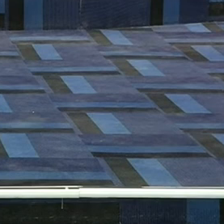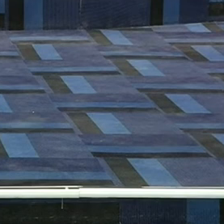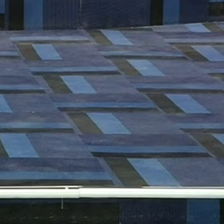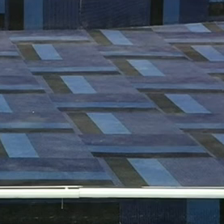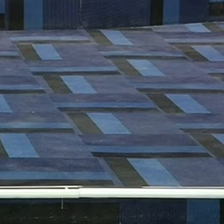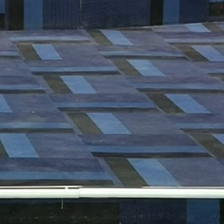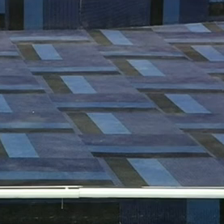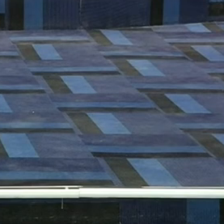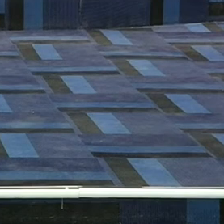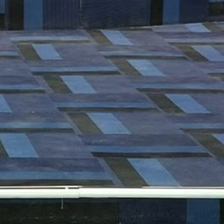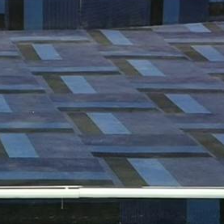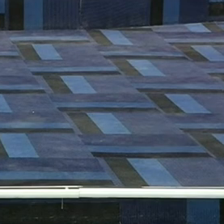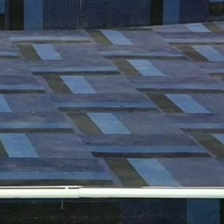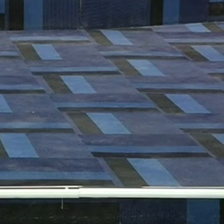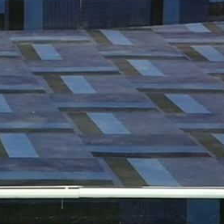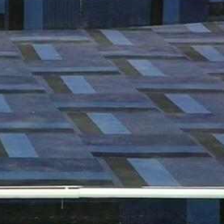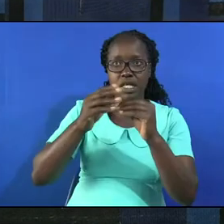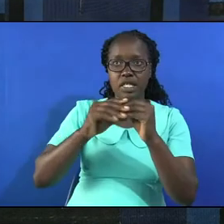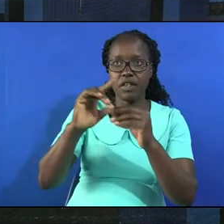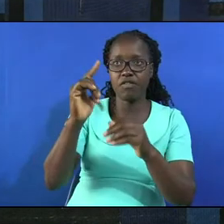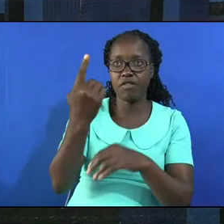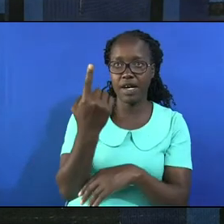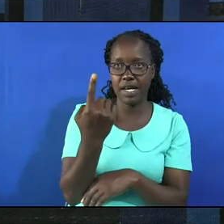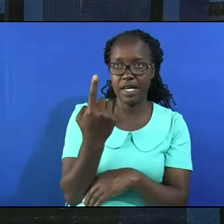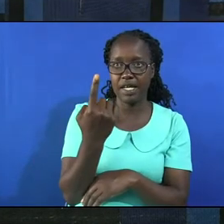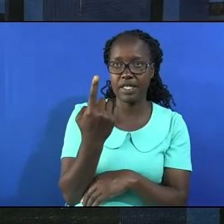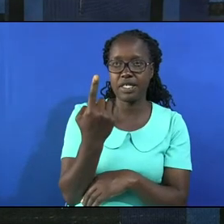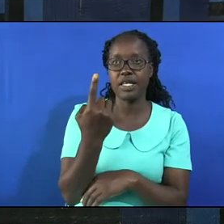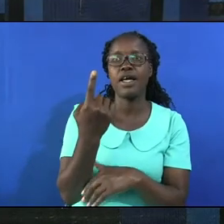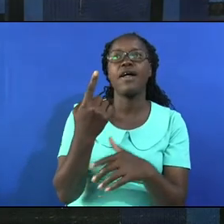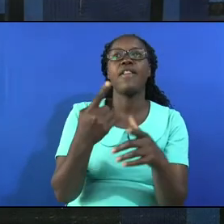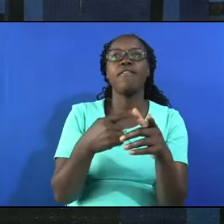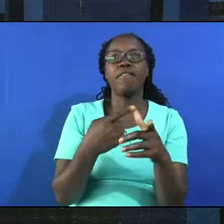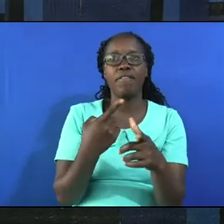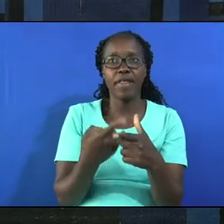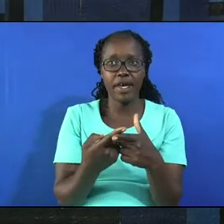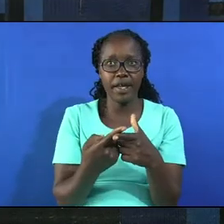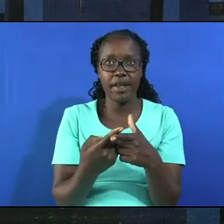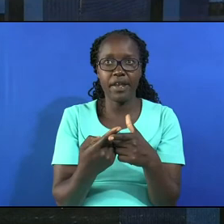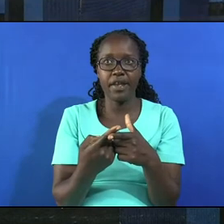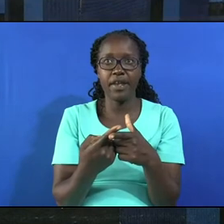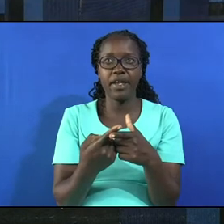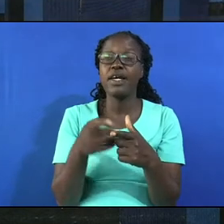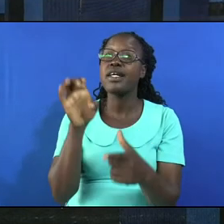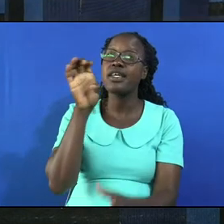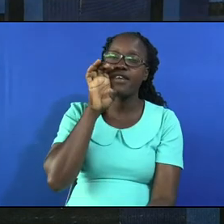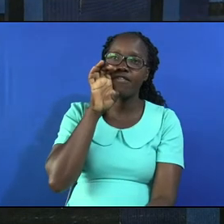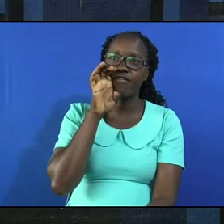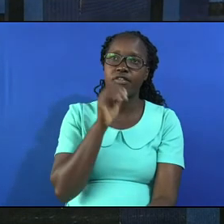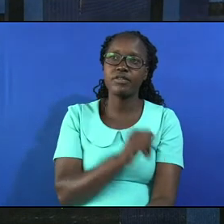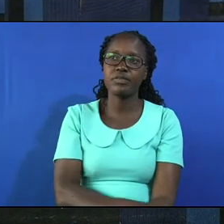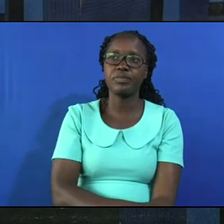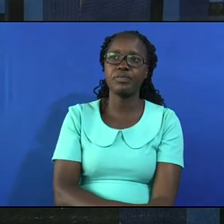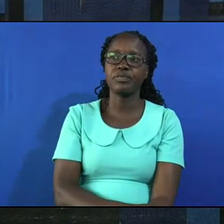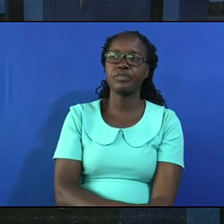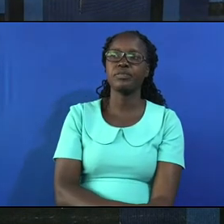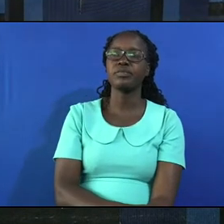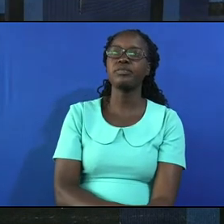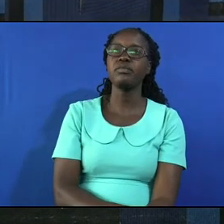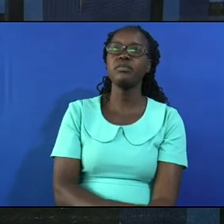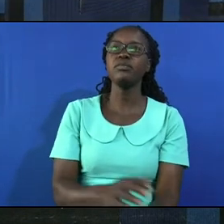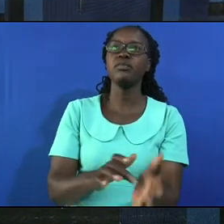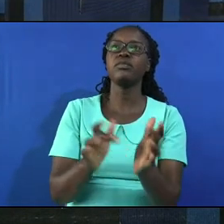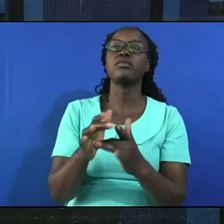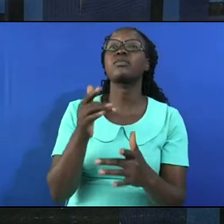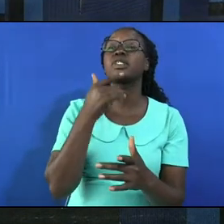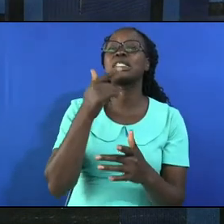for Adam was created first. Then who? Then Eve. The